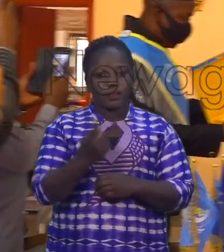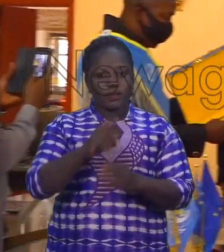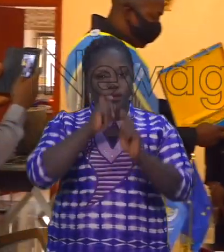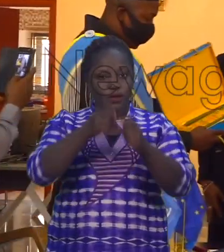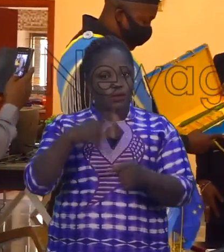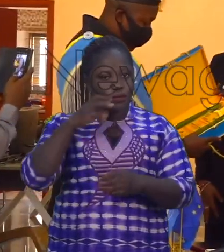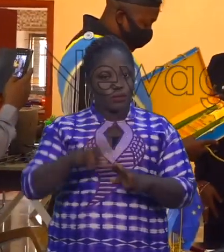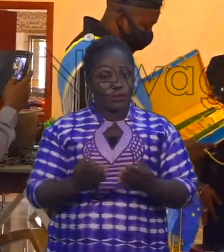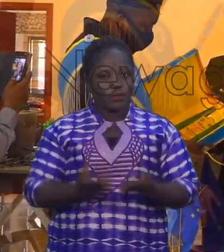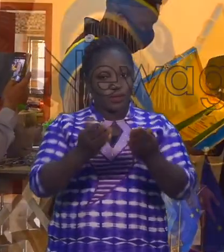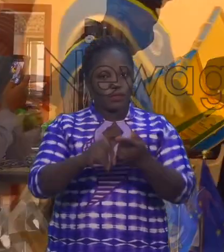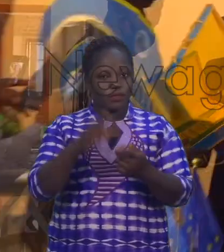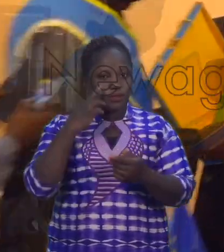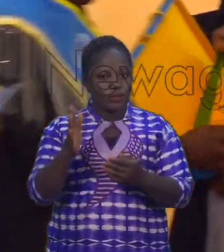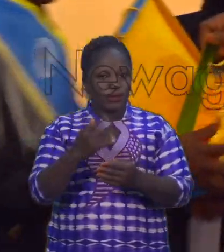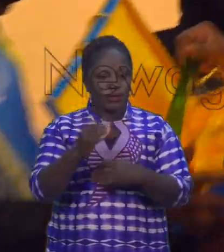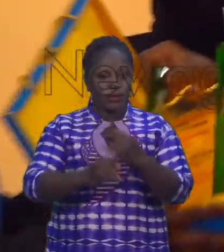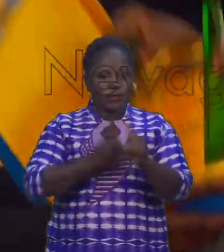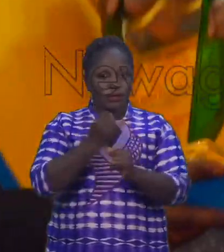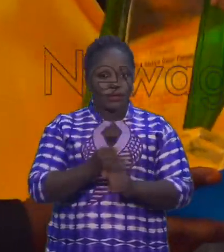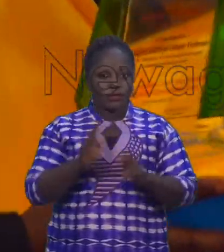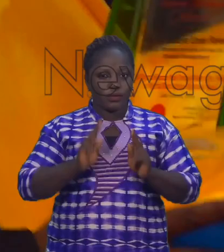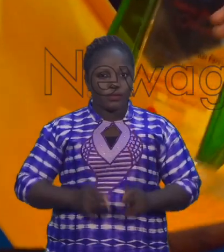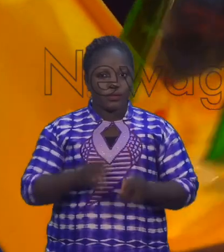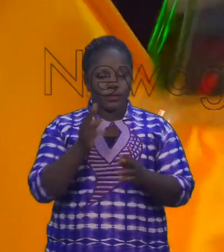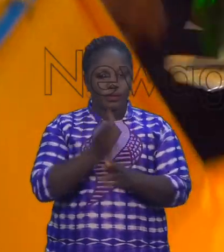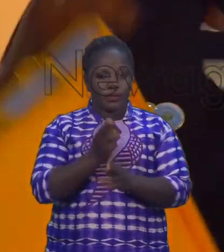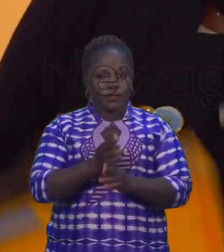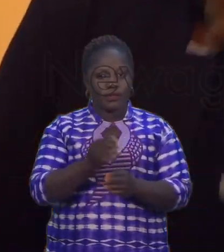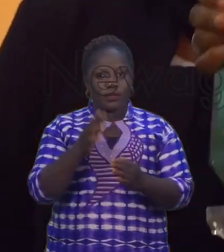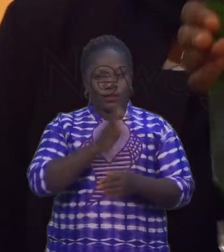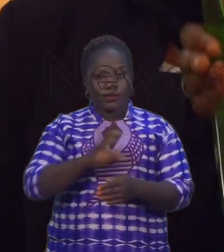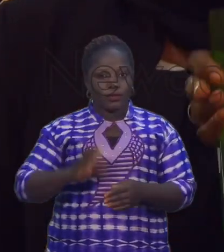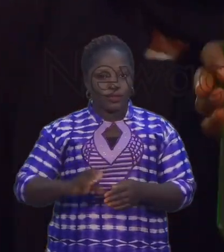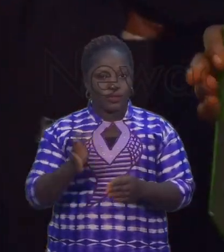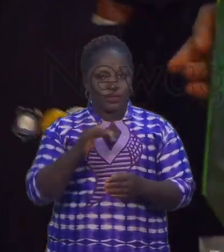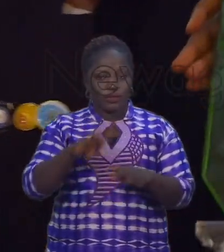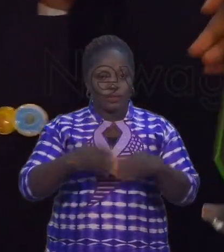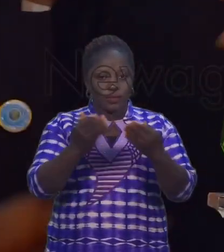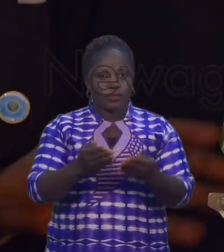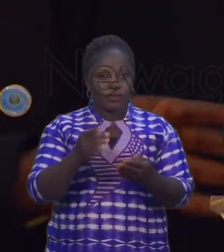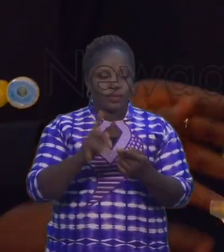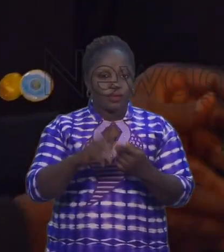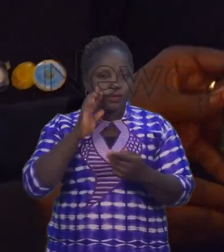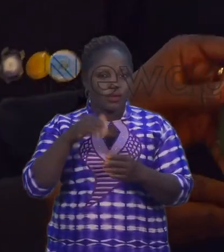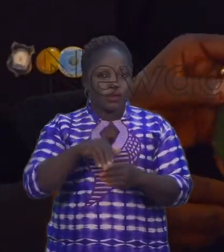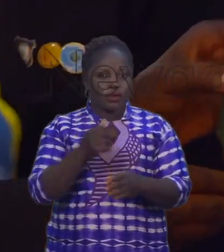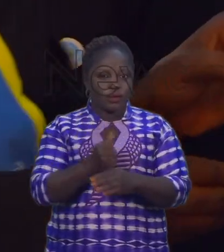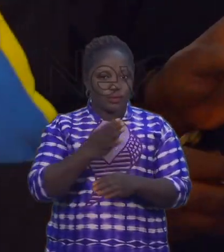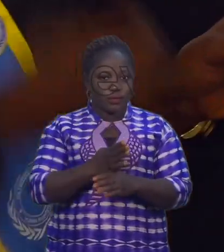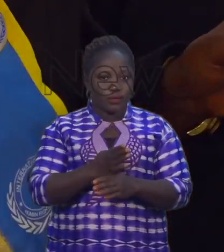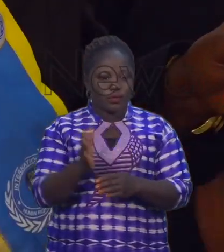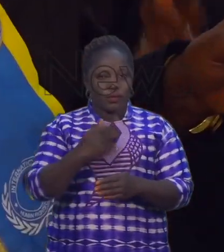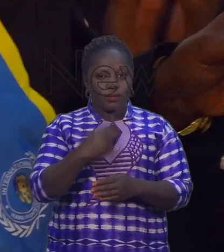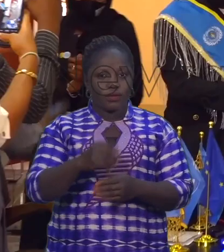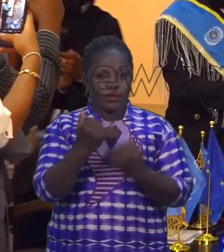The award was presented to her by the International Human Rights Commission. While presenting the award in Abuja on Thursday, the country